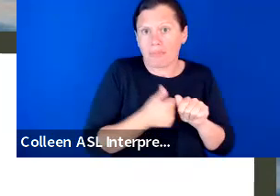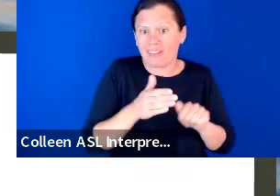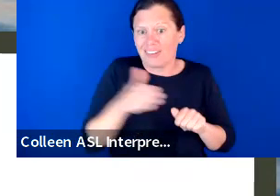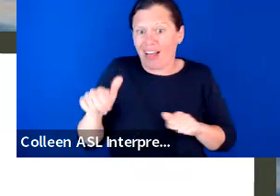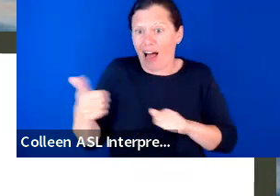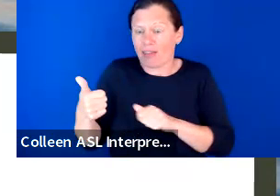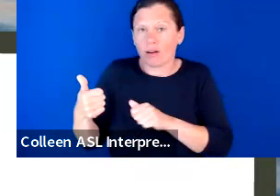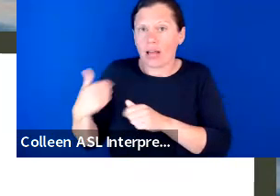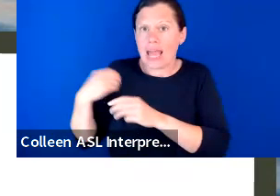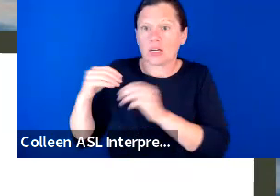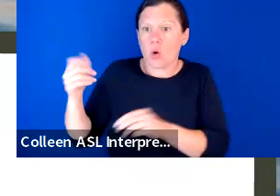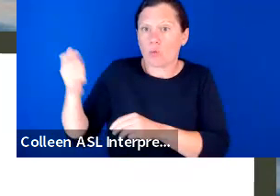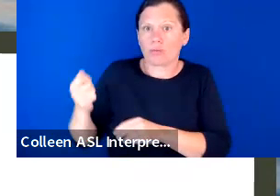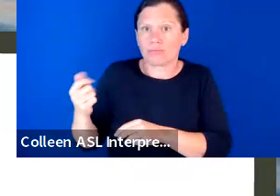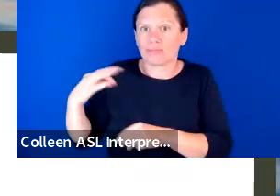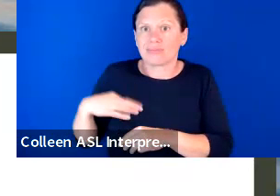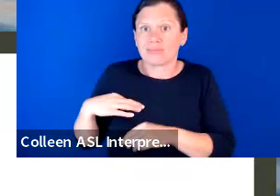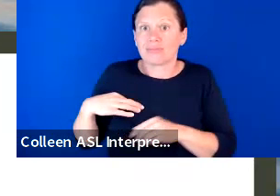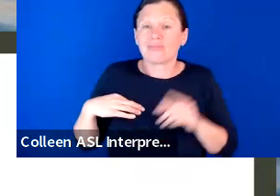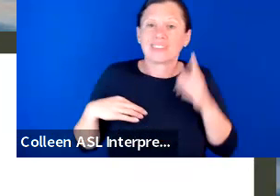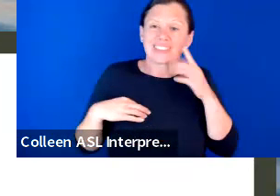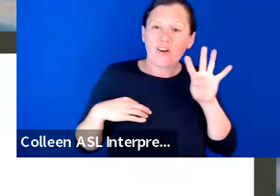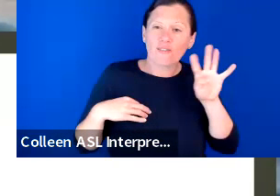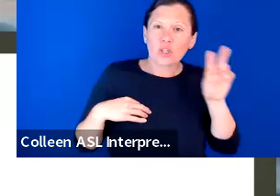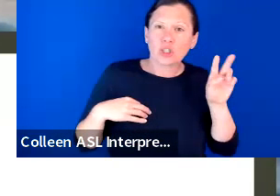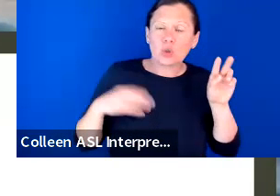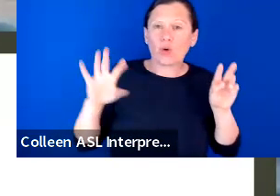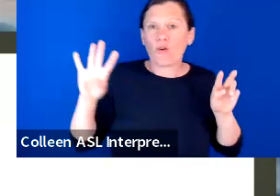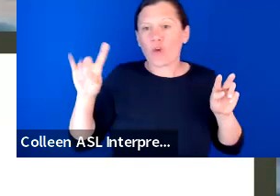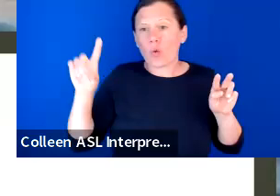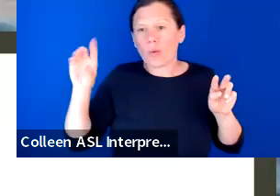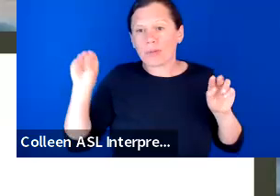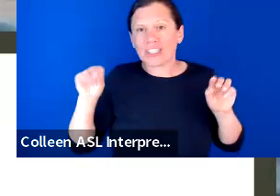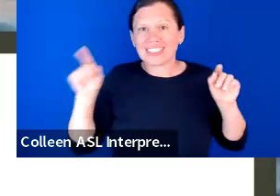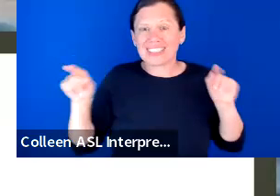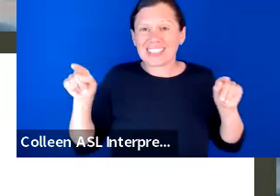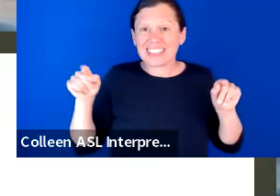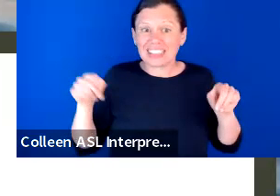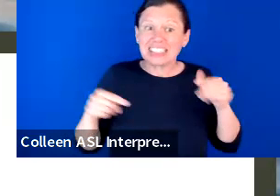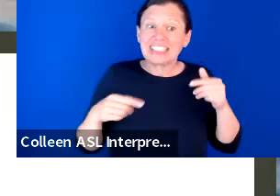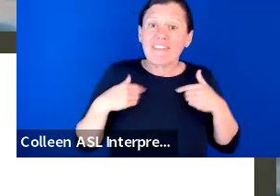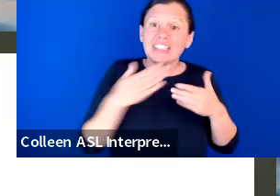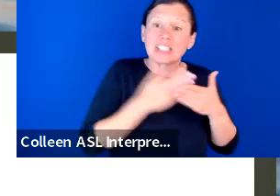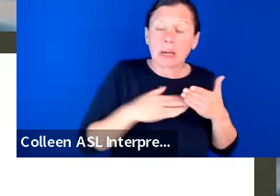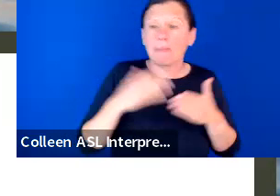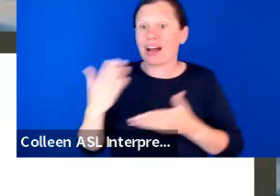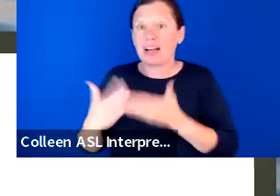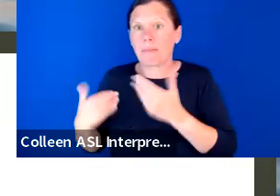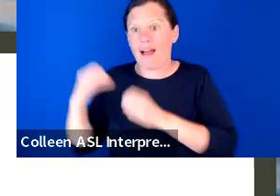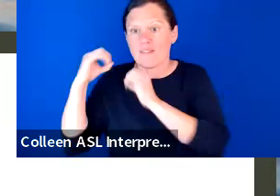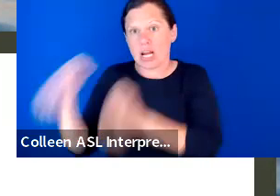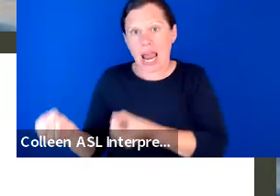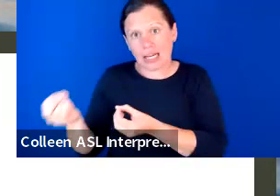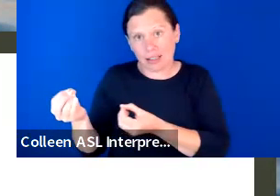another 42% have no pension and only enough 401k or IRA savings to replace 10%